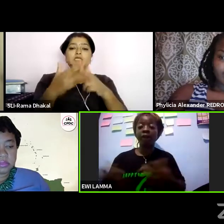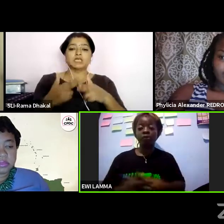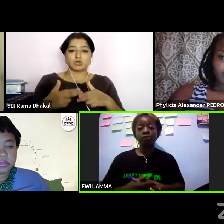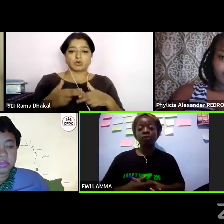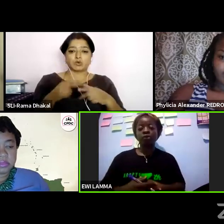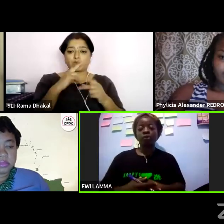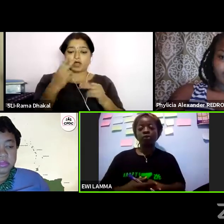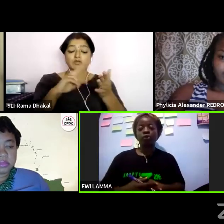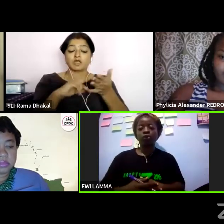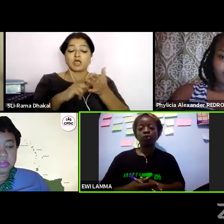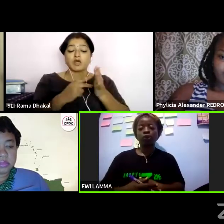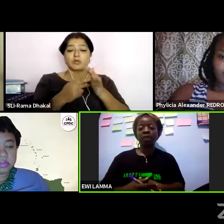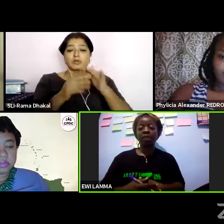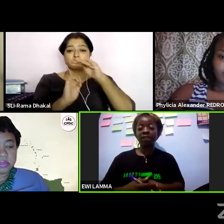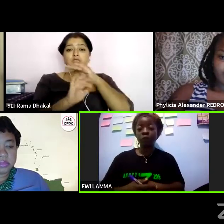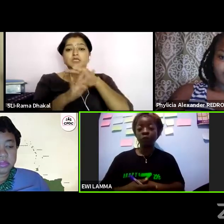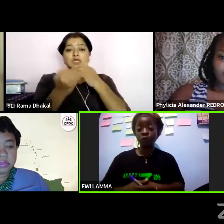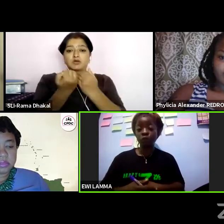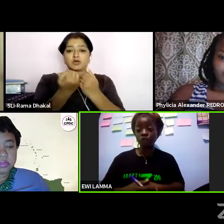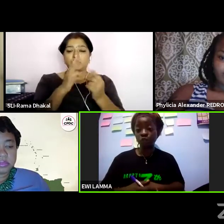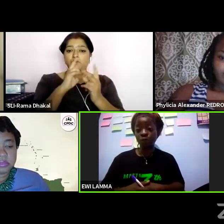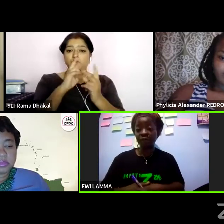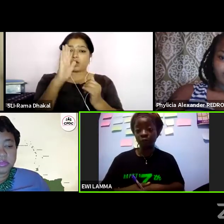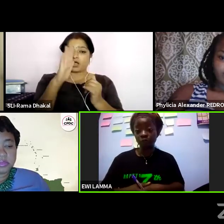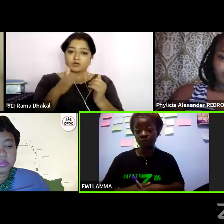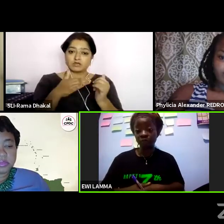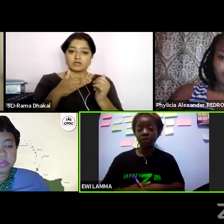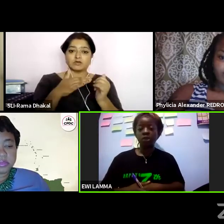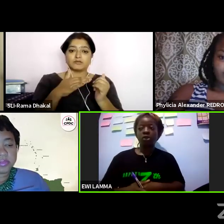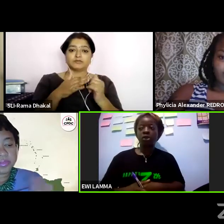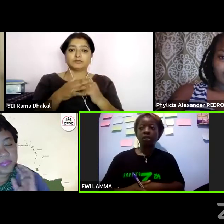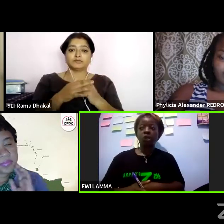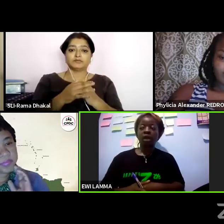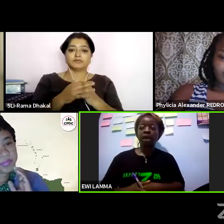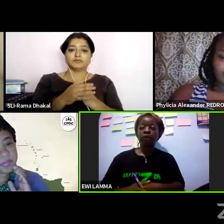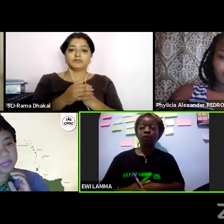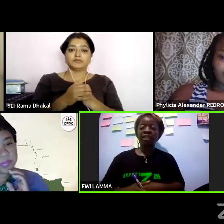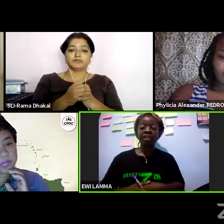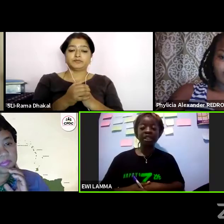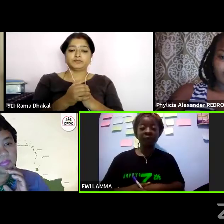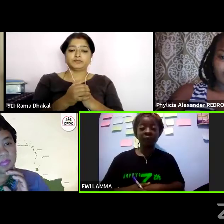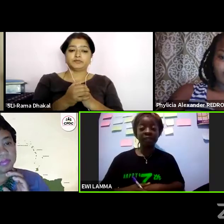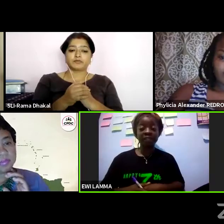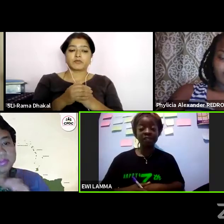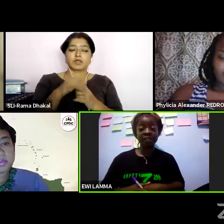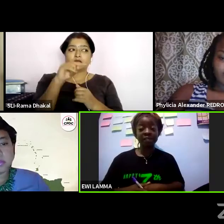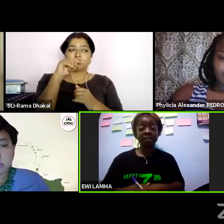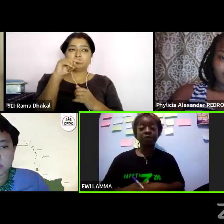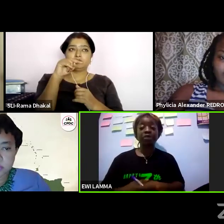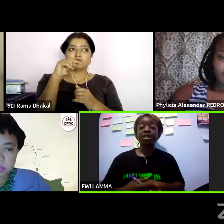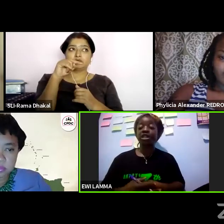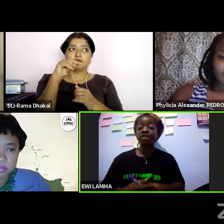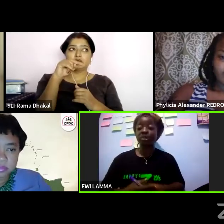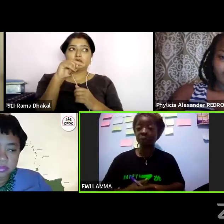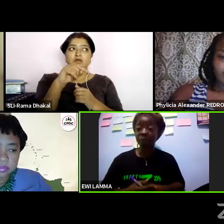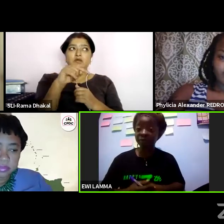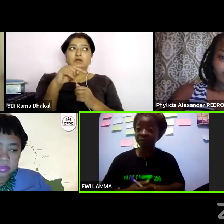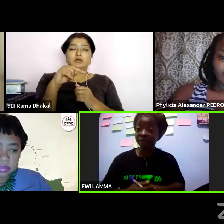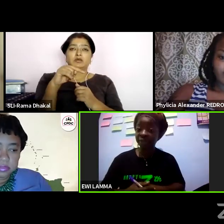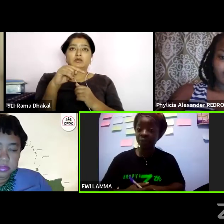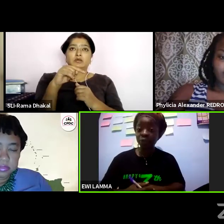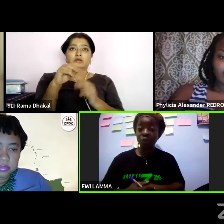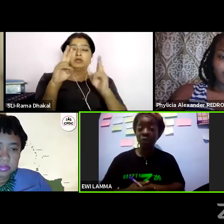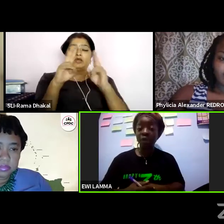call out to international platforms. There's a call out to international organizations like the United Nations